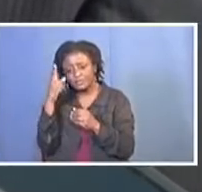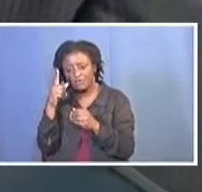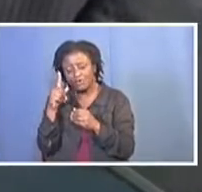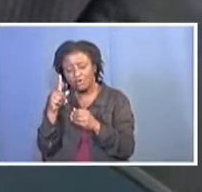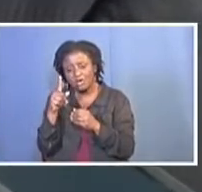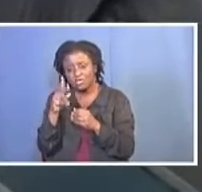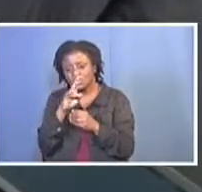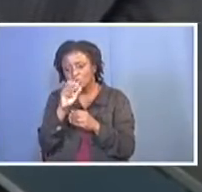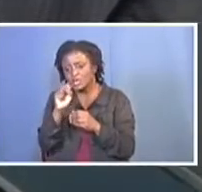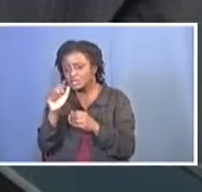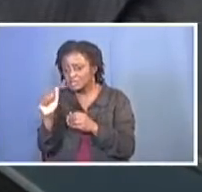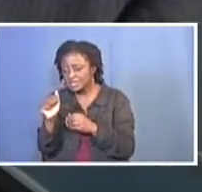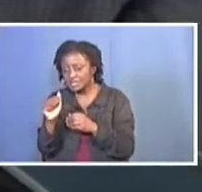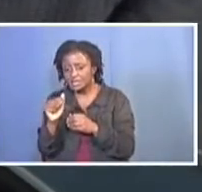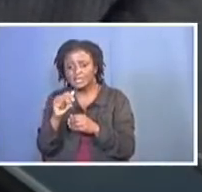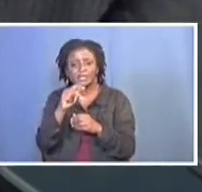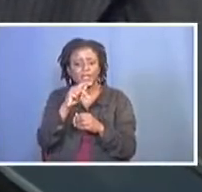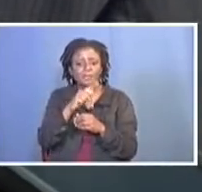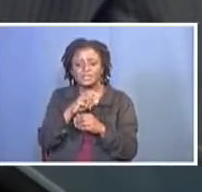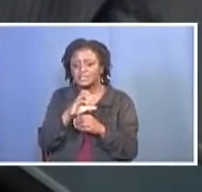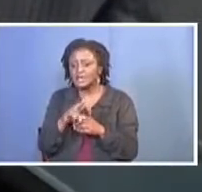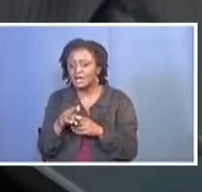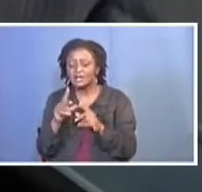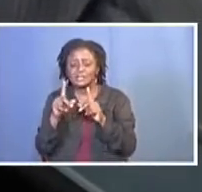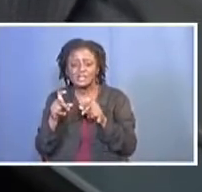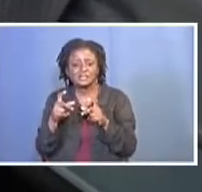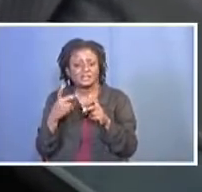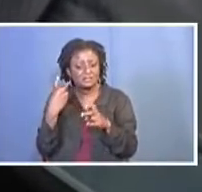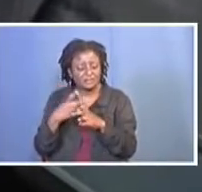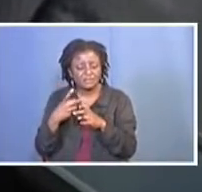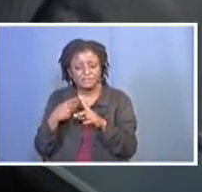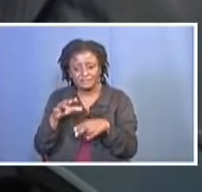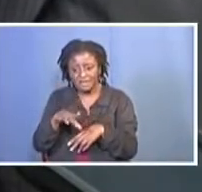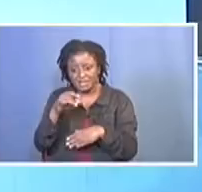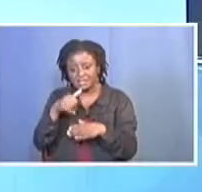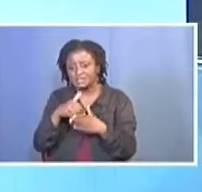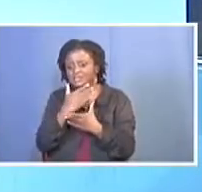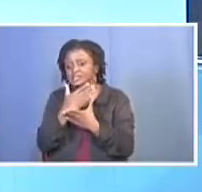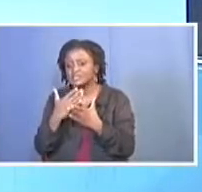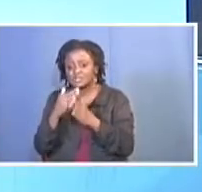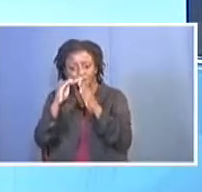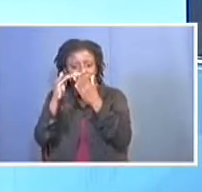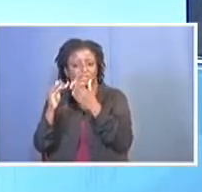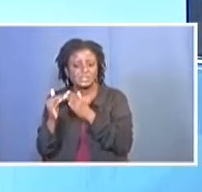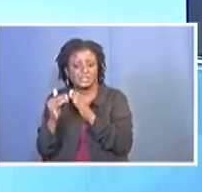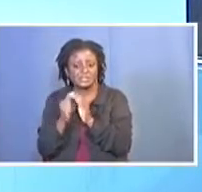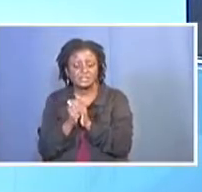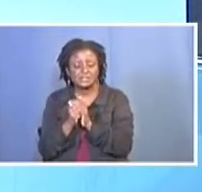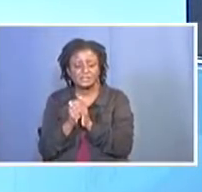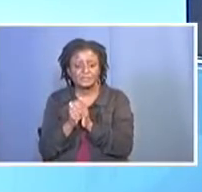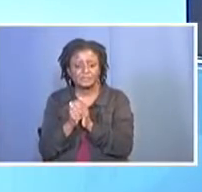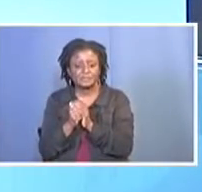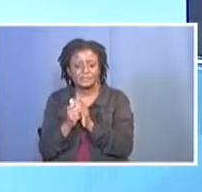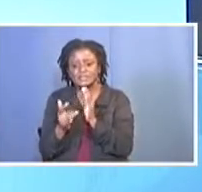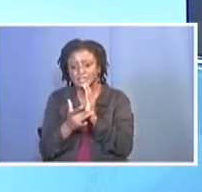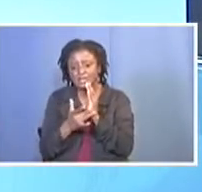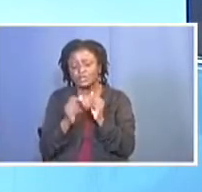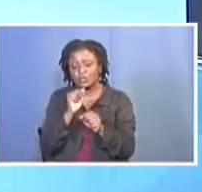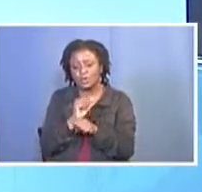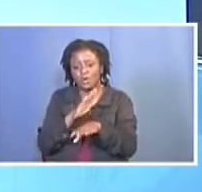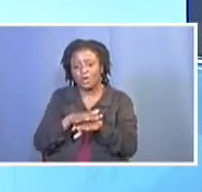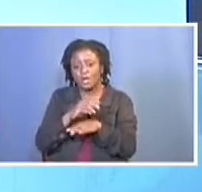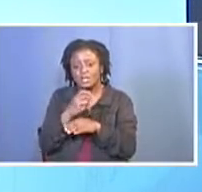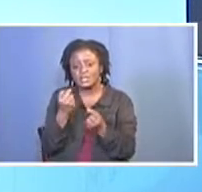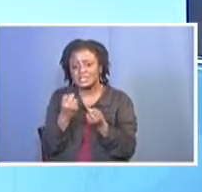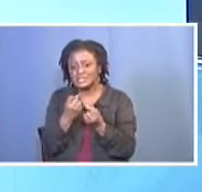the PCR tests are very difficult to find in some cities. In other news, technical work on the Sand